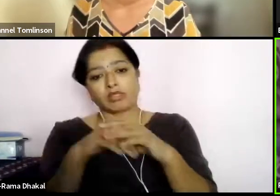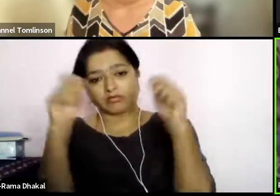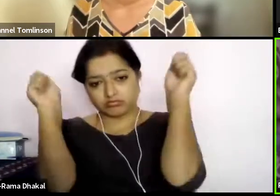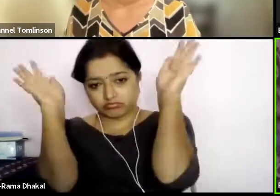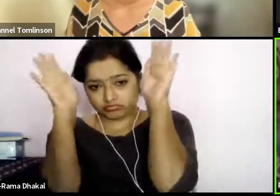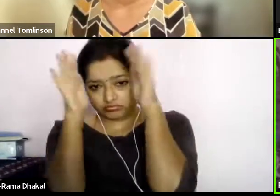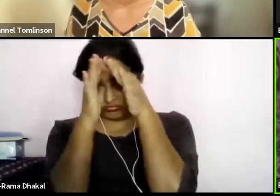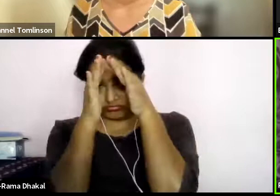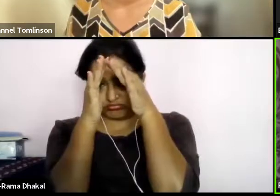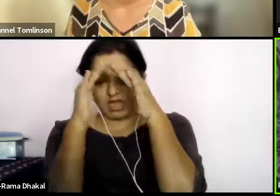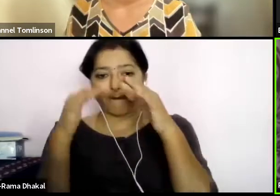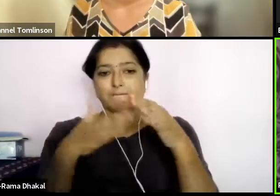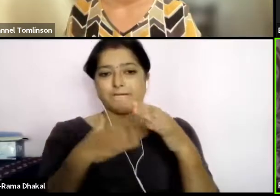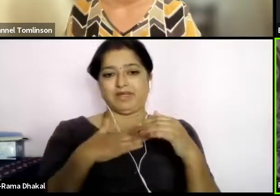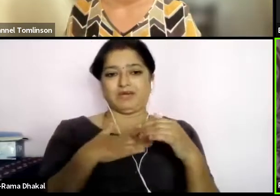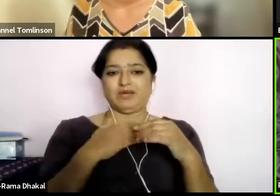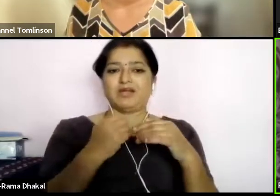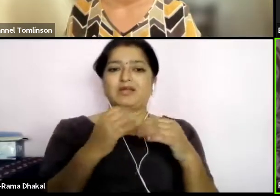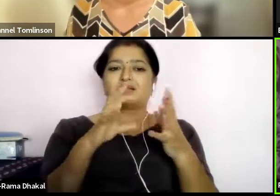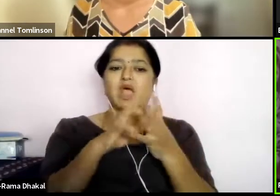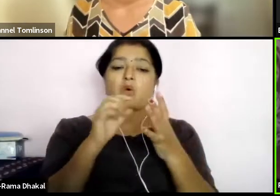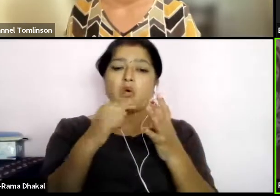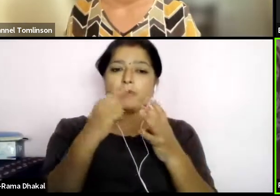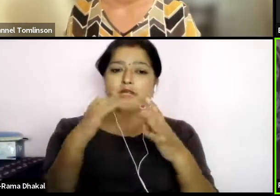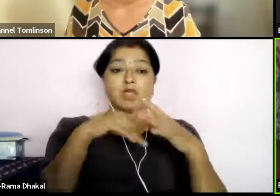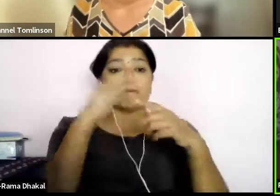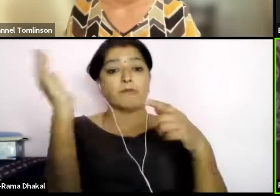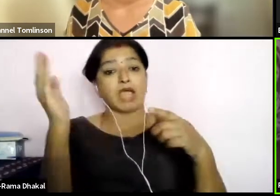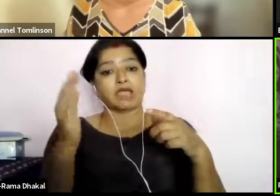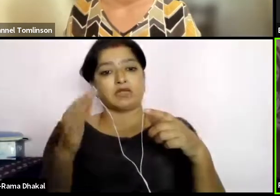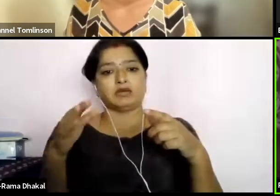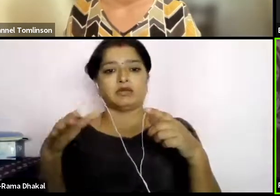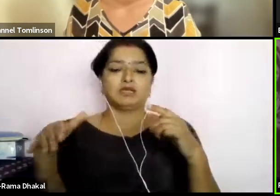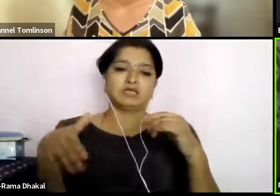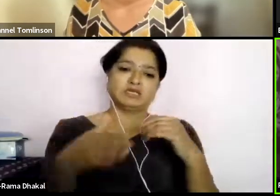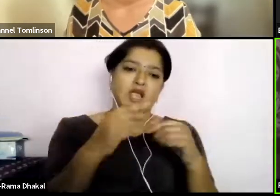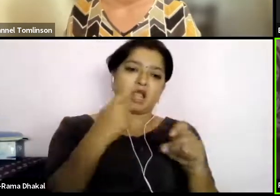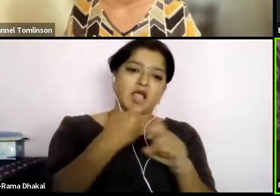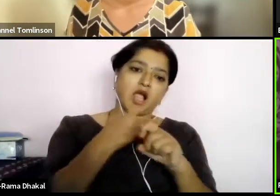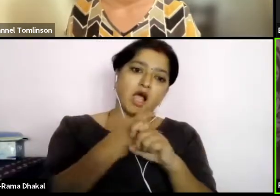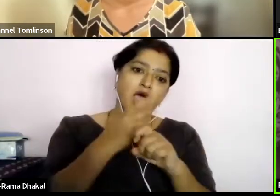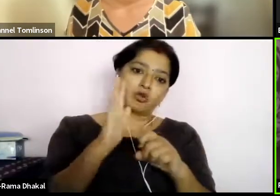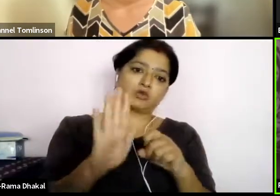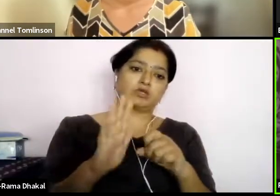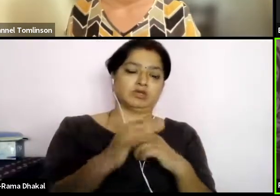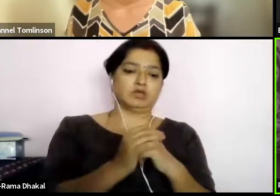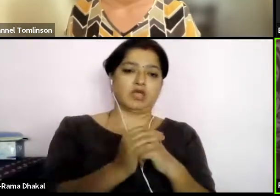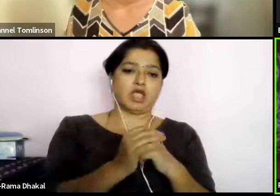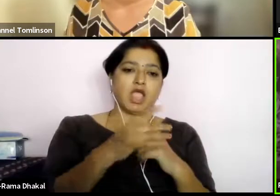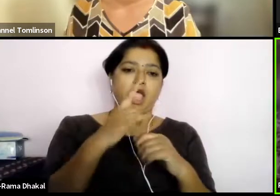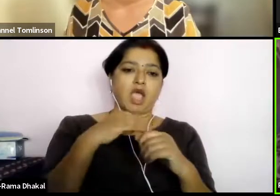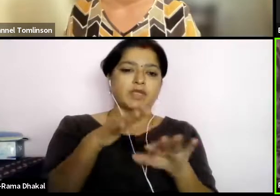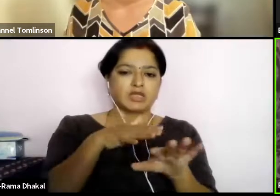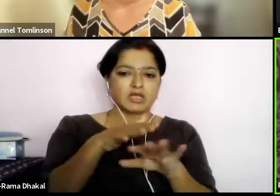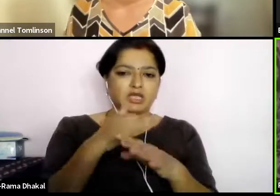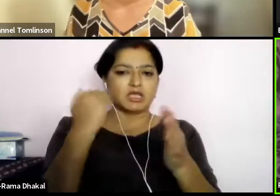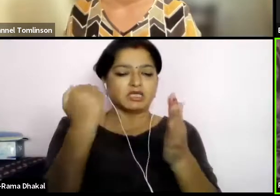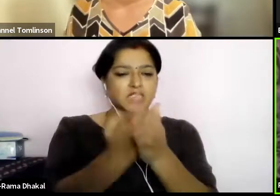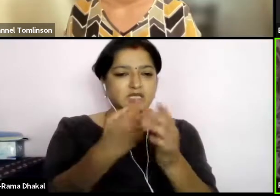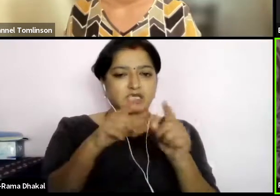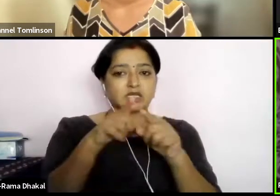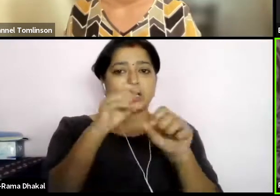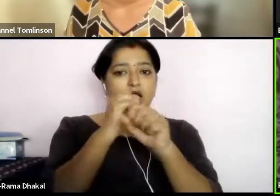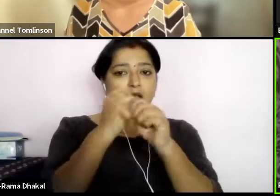So I have been trying to collaborate with different organizations to get training, to